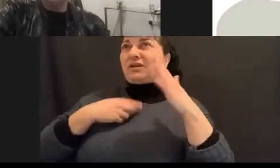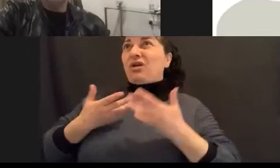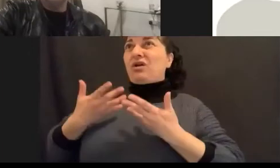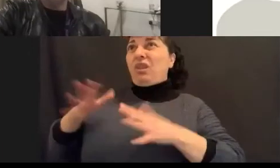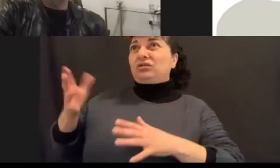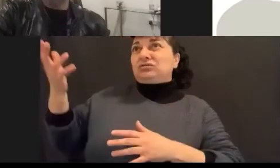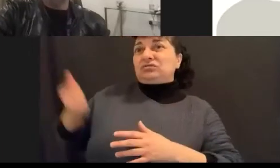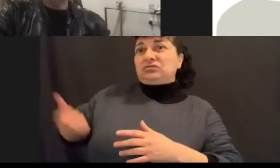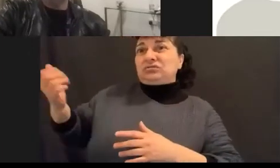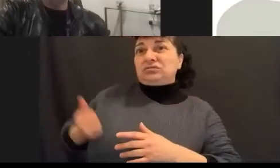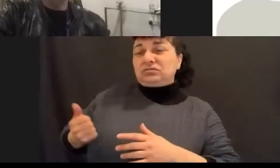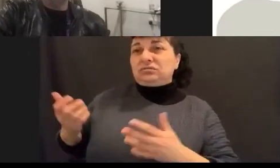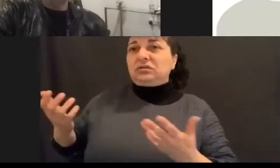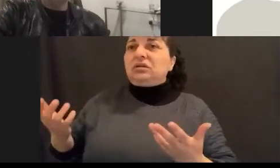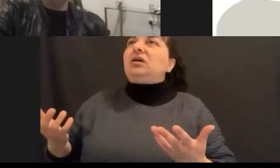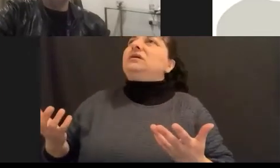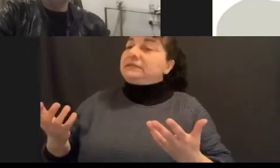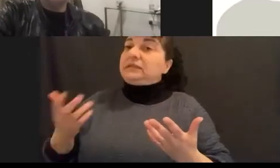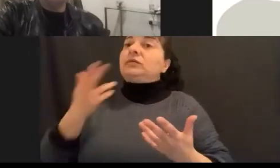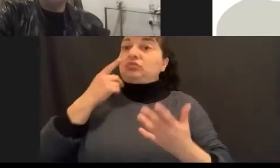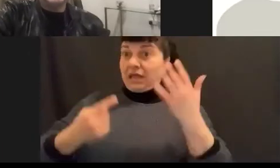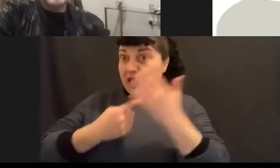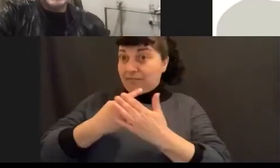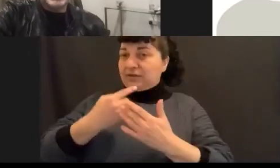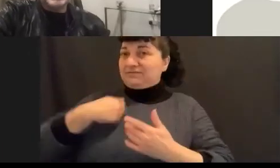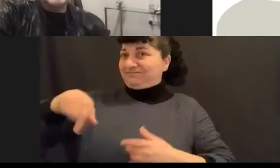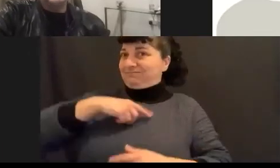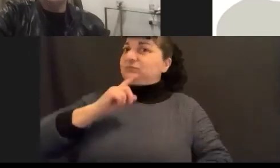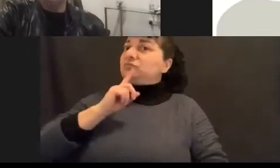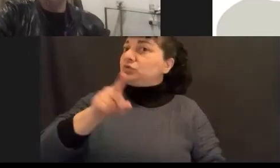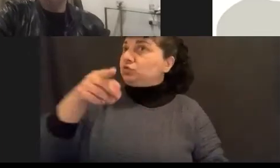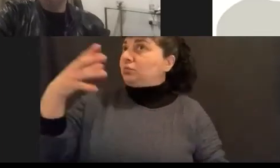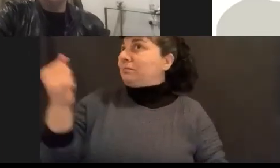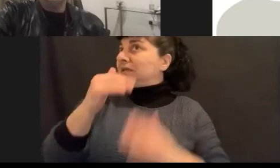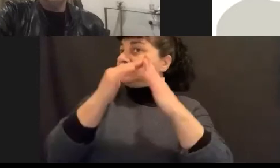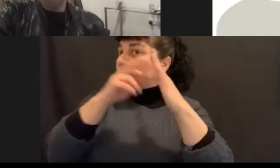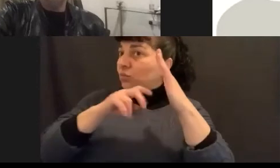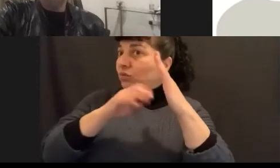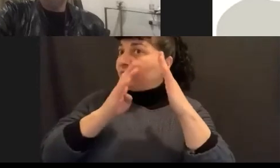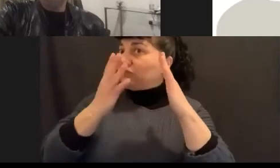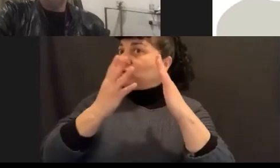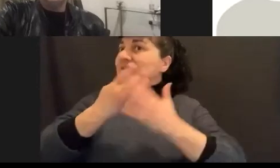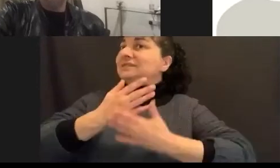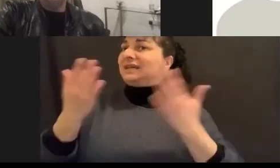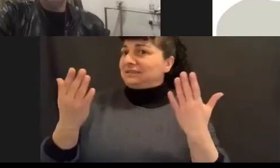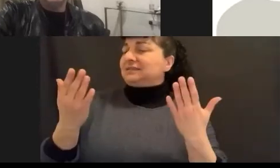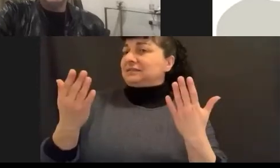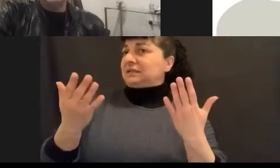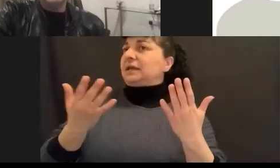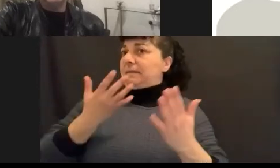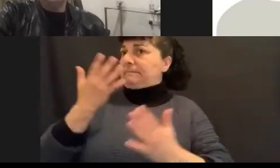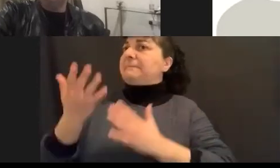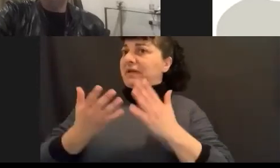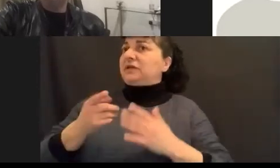you're lawfully in quarantine. So we've required you to be there and also your household contacts. So therefore, you also have a right to